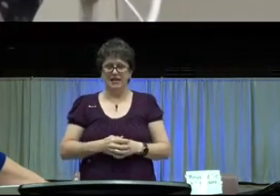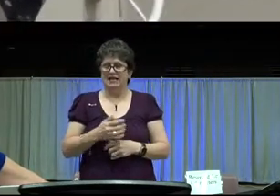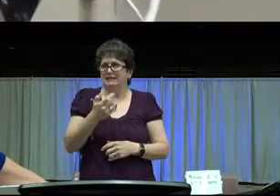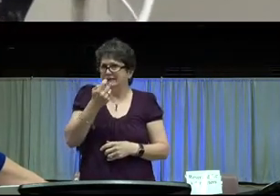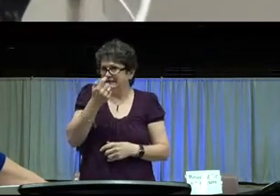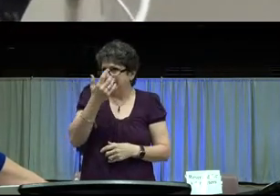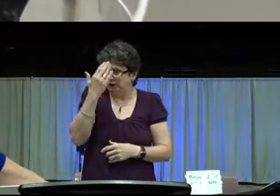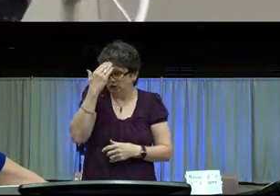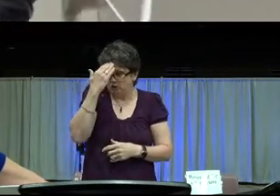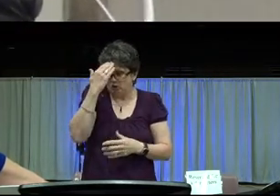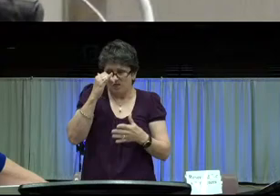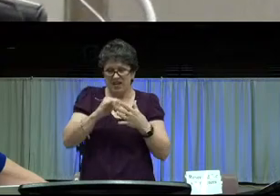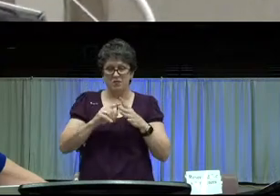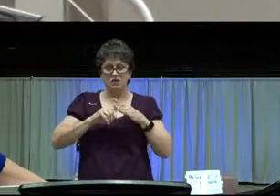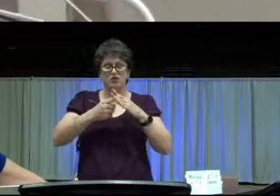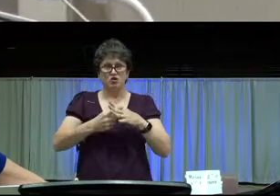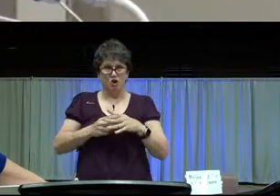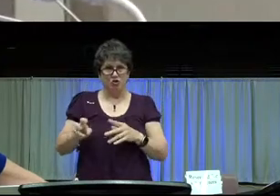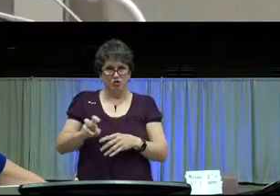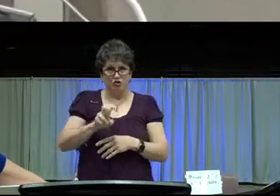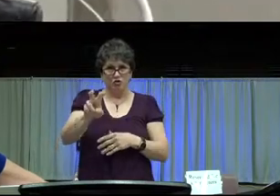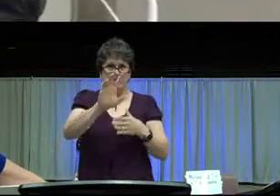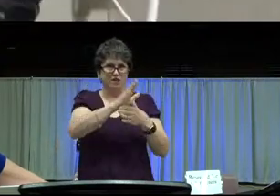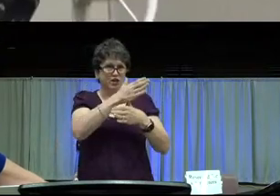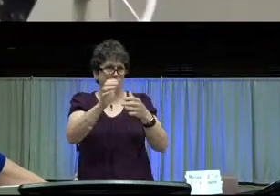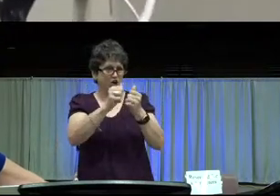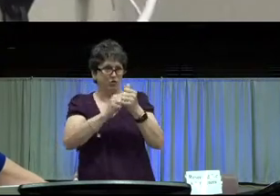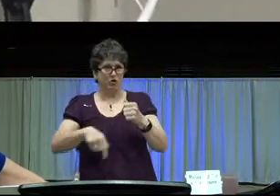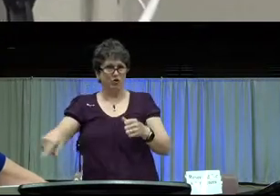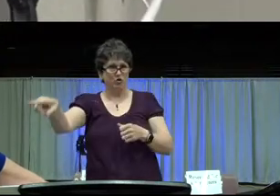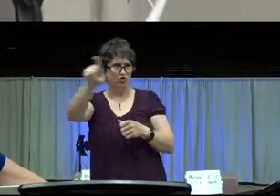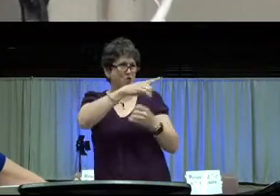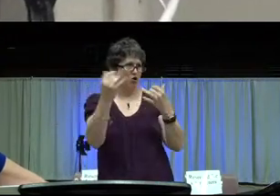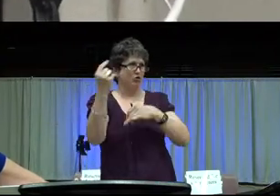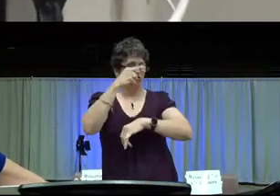Little did I know that it would be the start of the journey that I share with you all today.